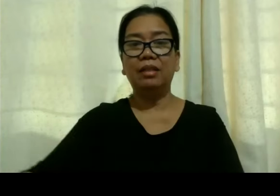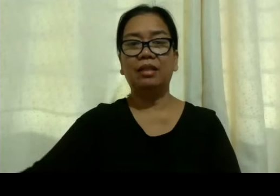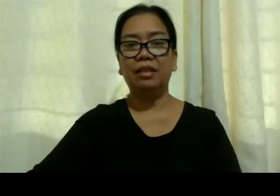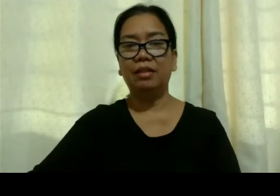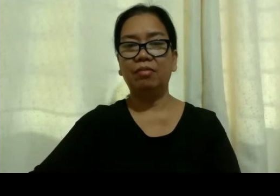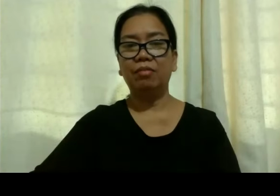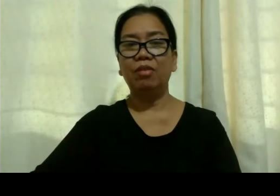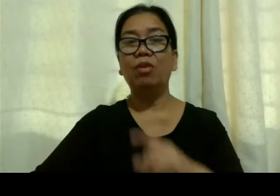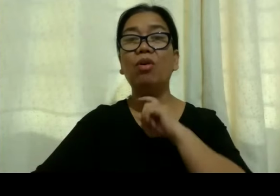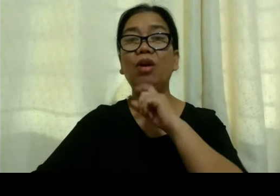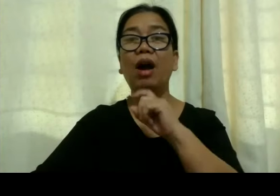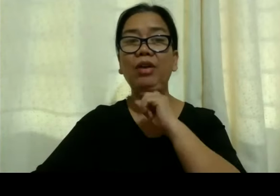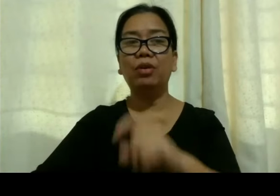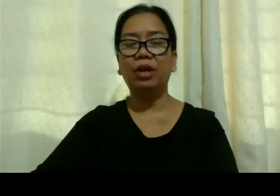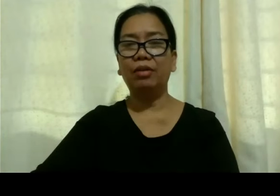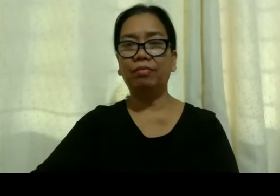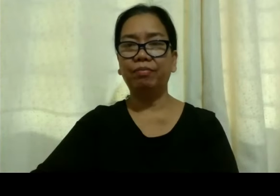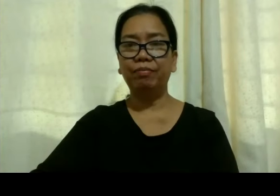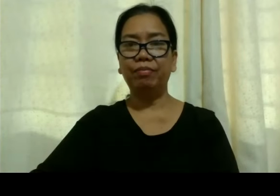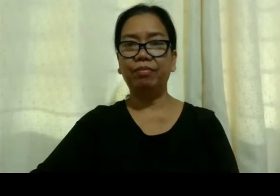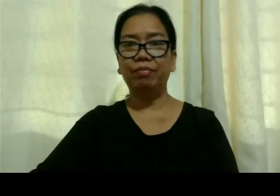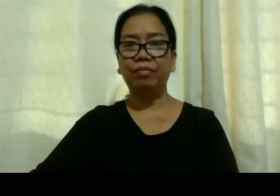magnet, or iron?